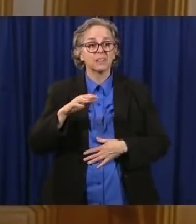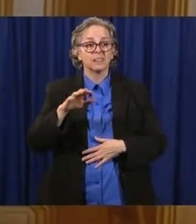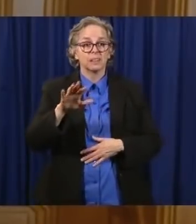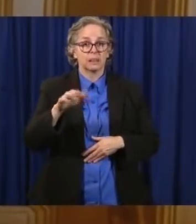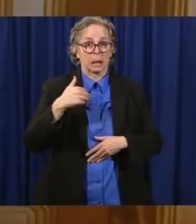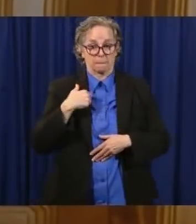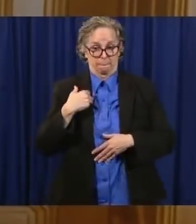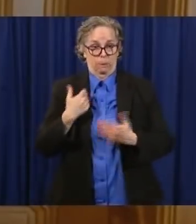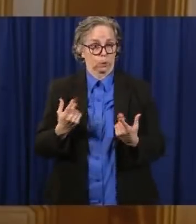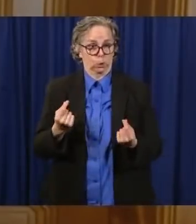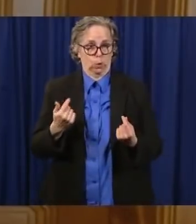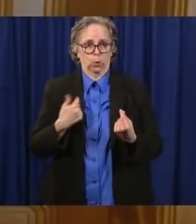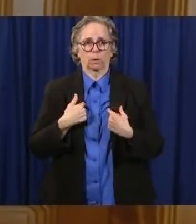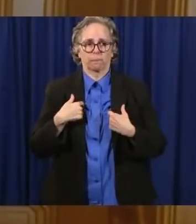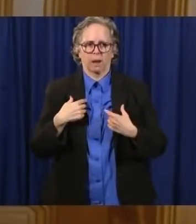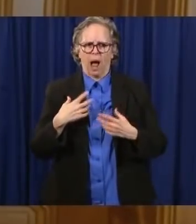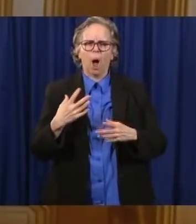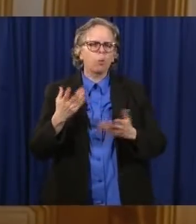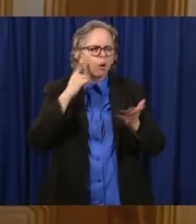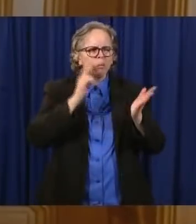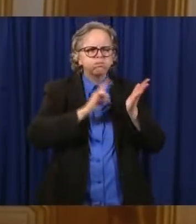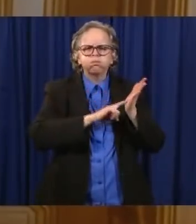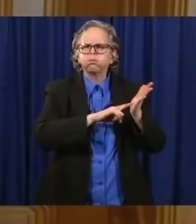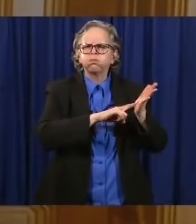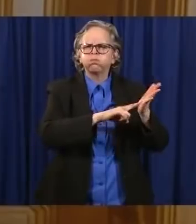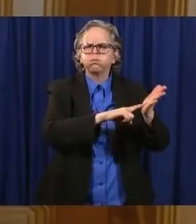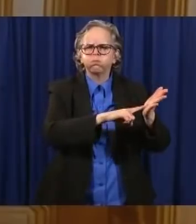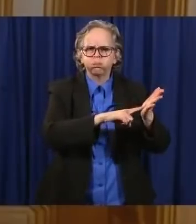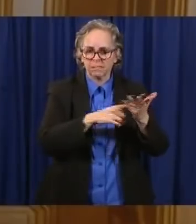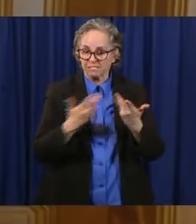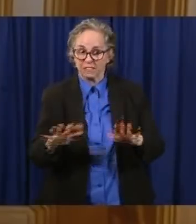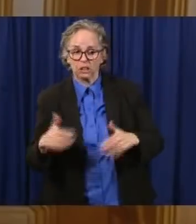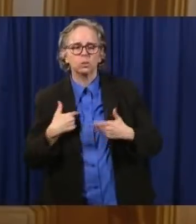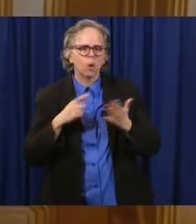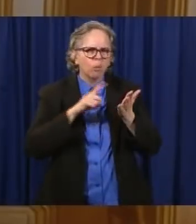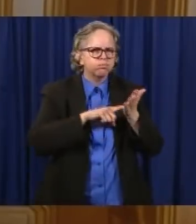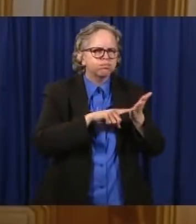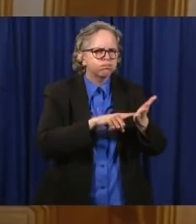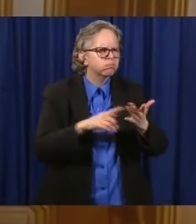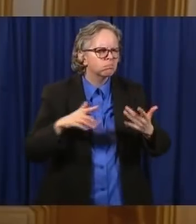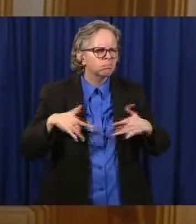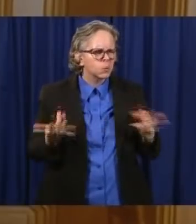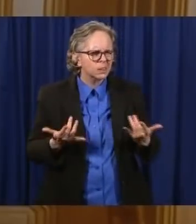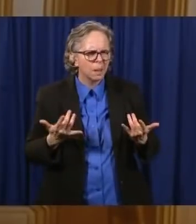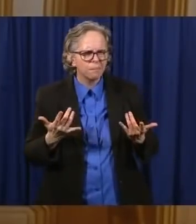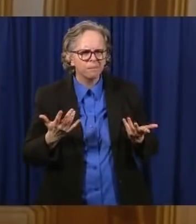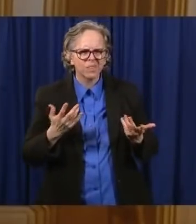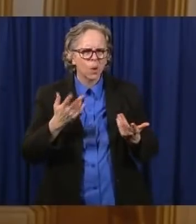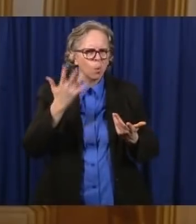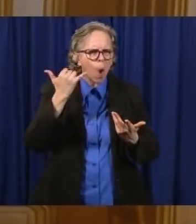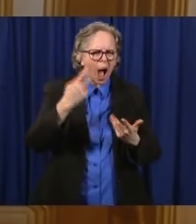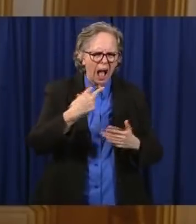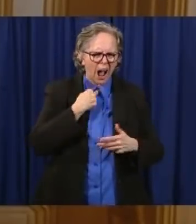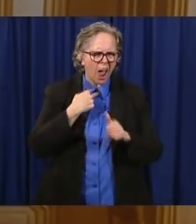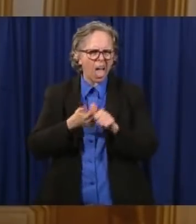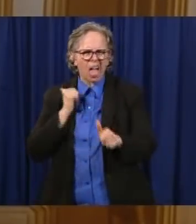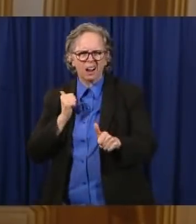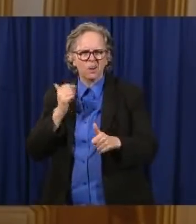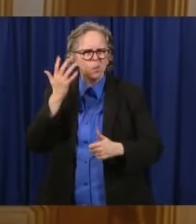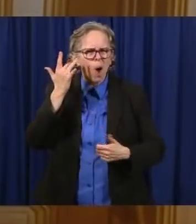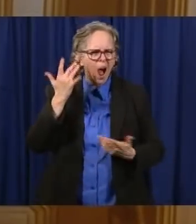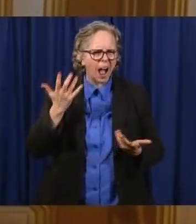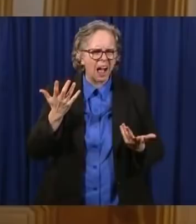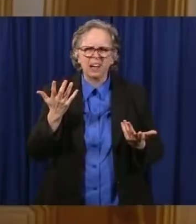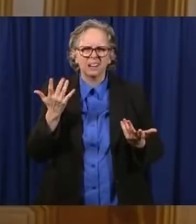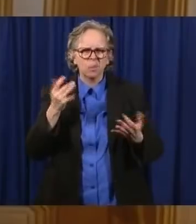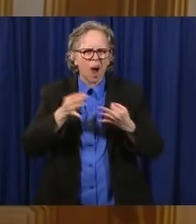I will check on and see what kind of backlog there is about issuing the checks. What we've talked a lot about, of